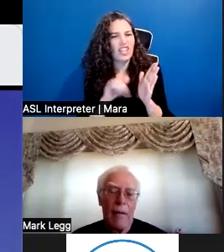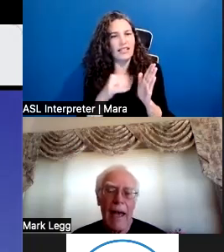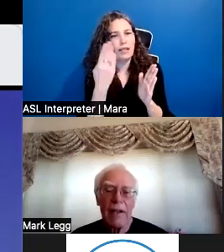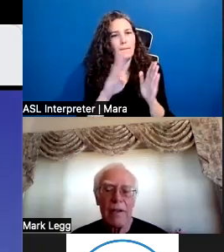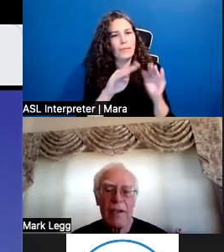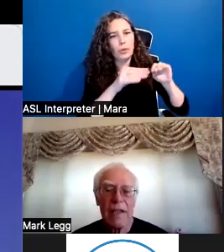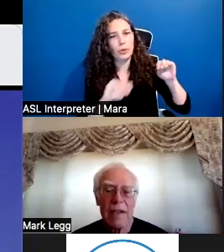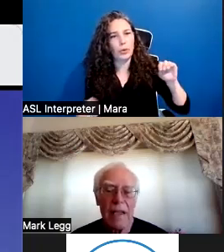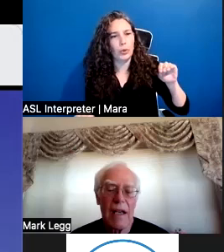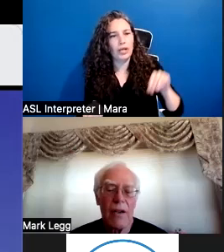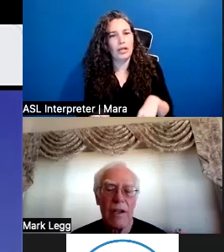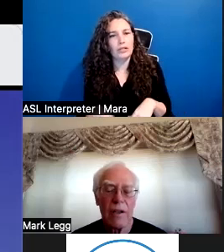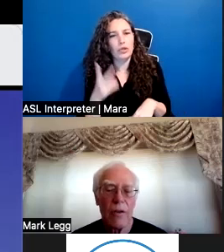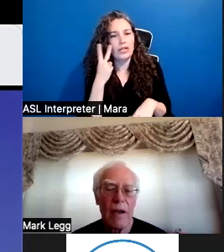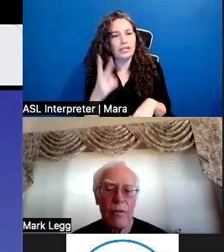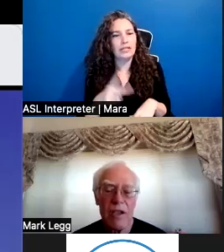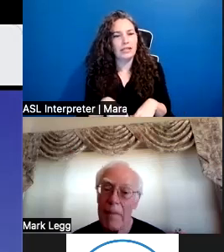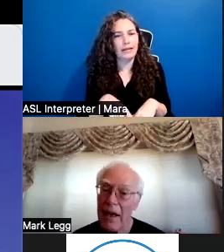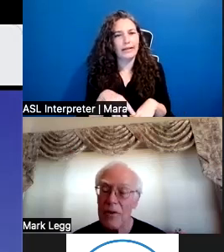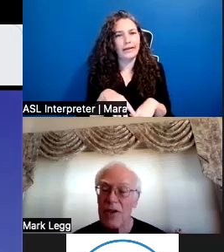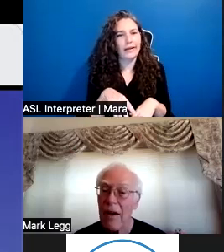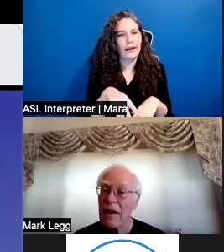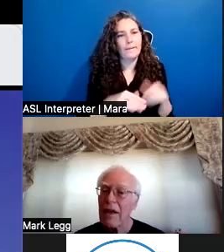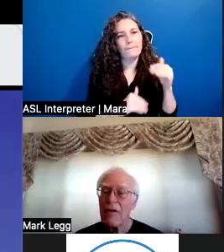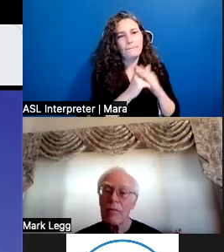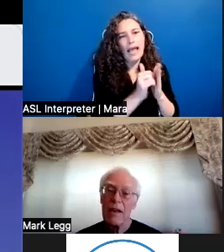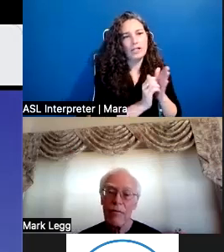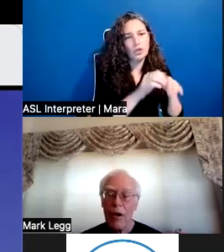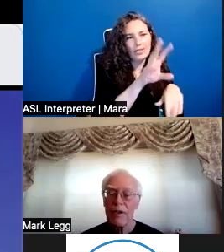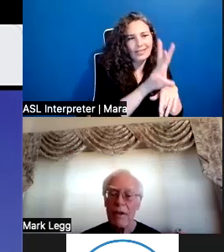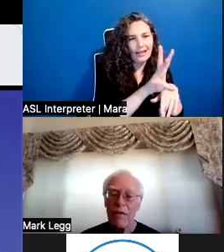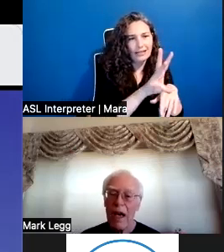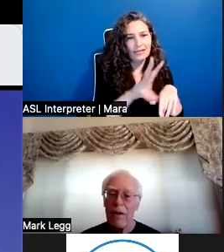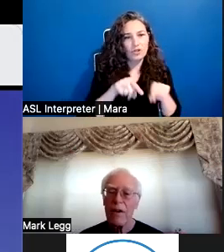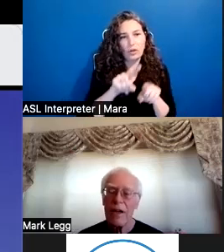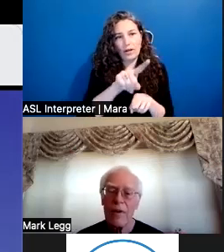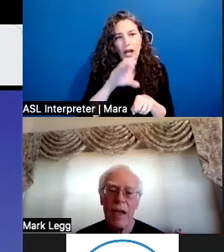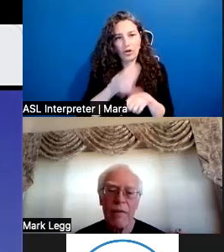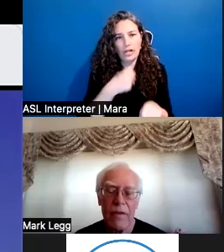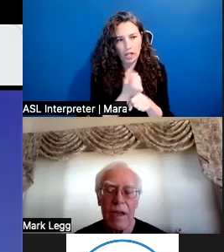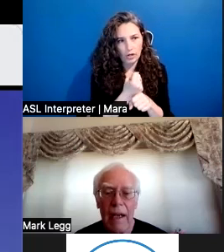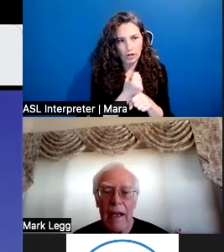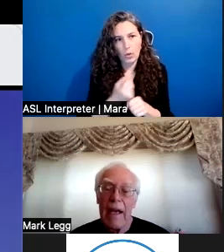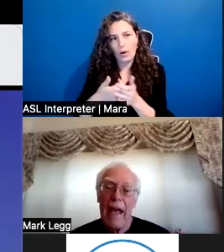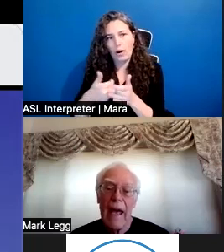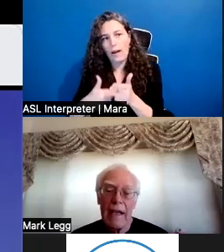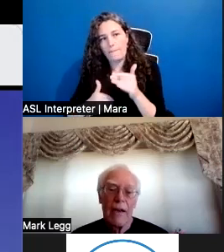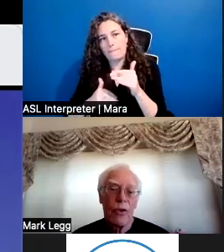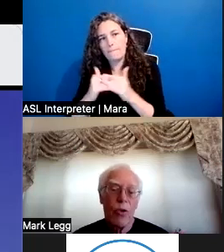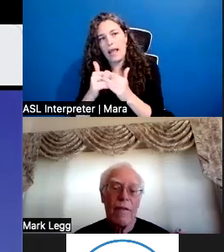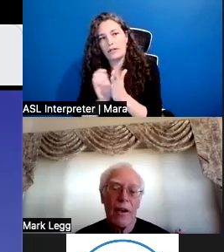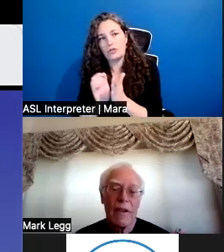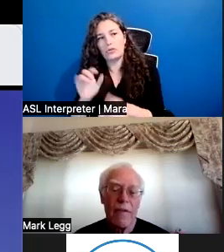a magnitude 6 is a 100-year earthquake for the region, and magnitude 7 would be the 475-year, 10% 50.